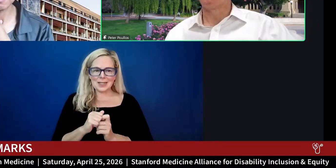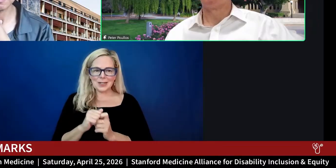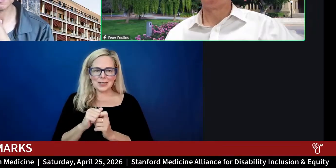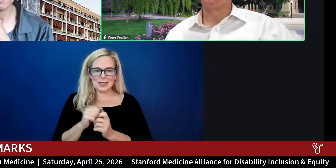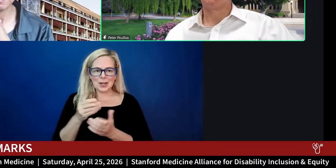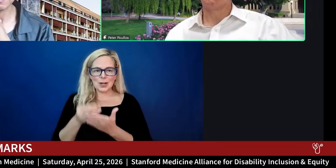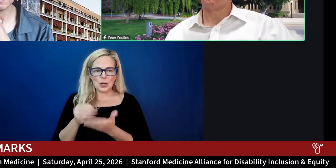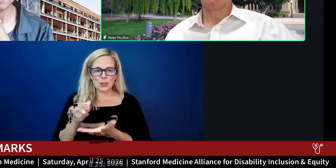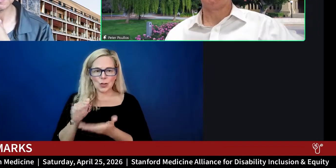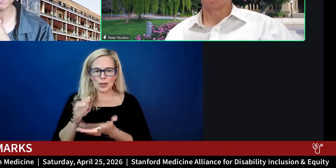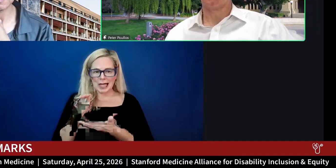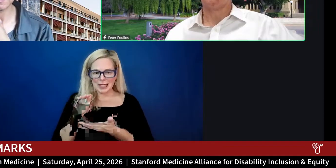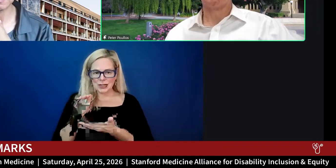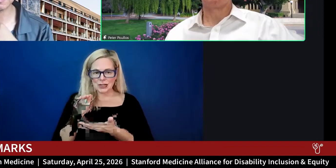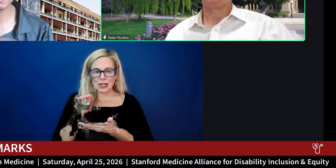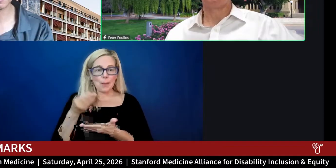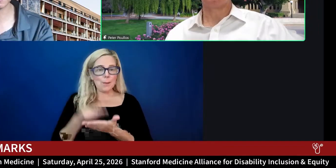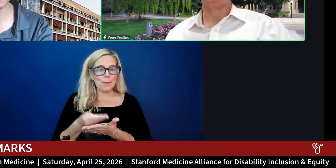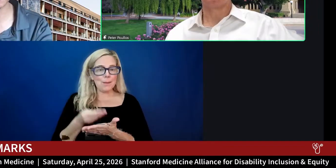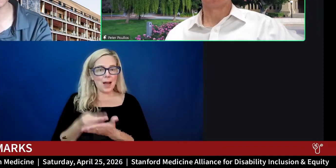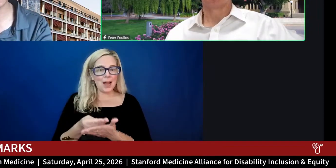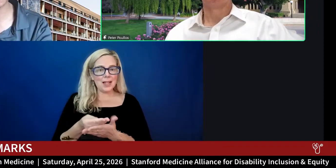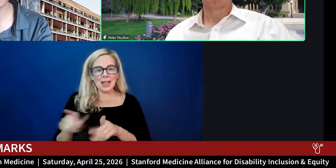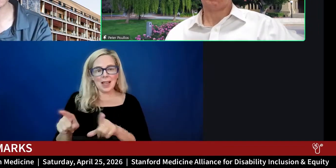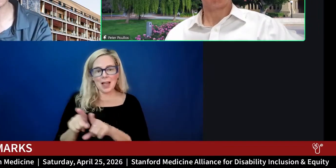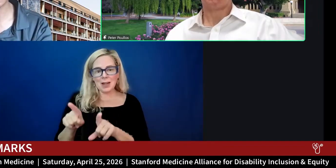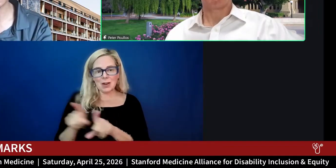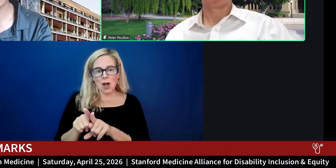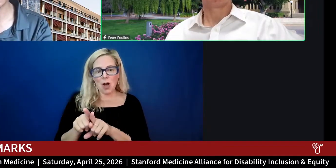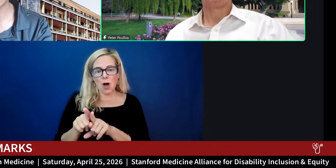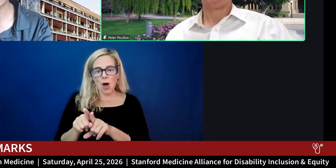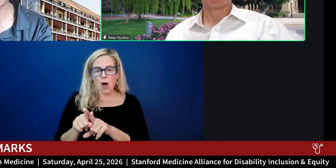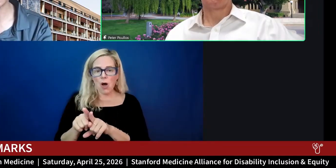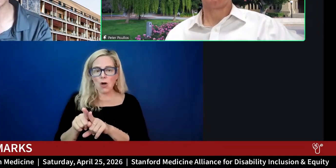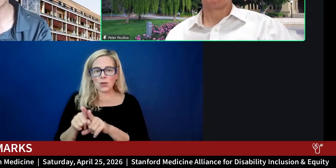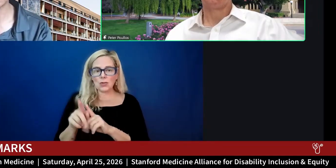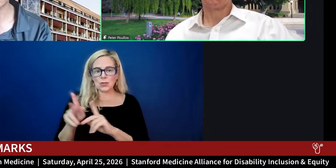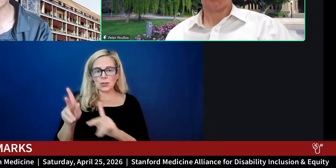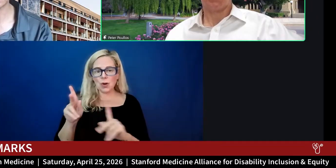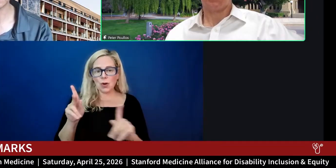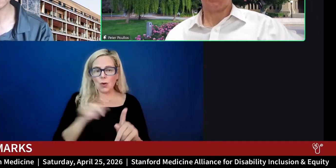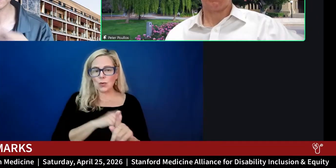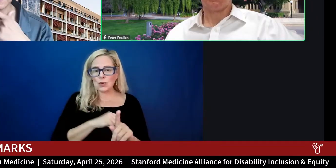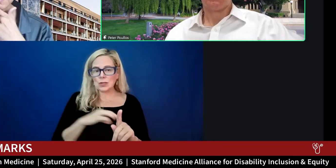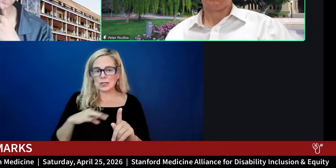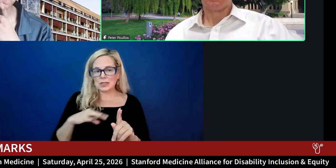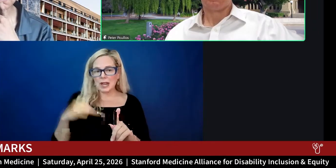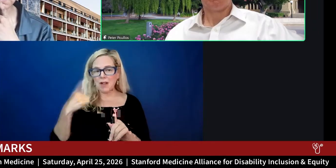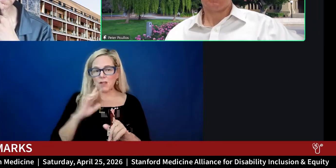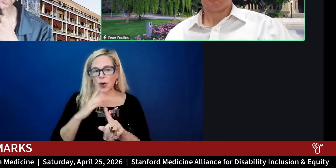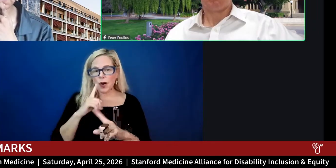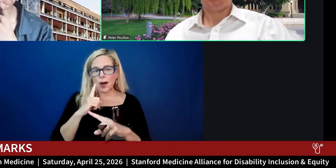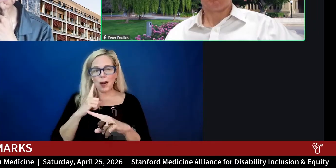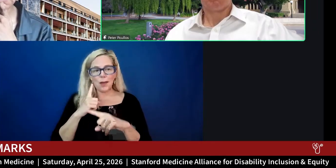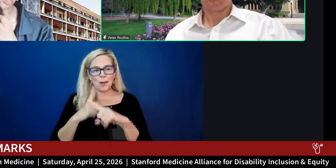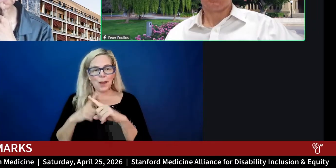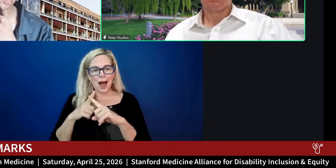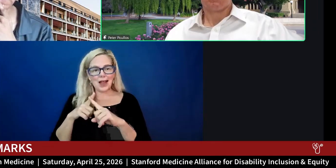donation in the form of money and organizational manpower for our positive exposure